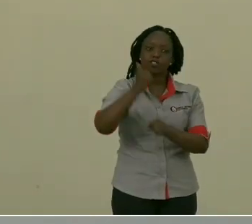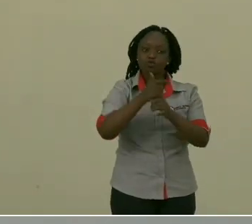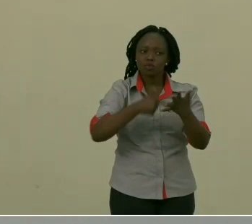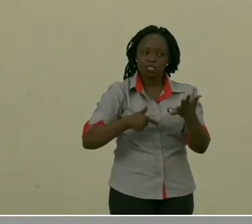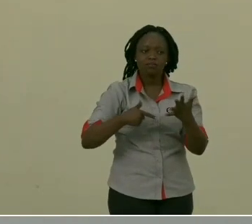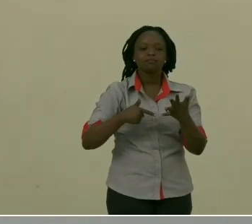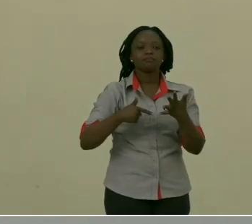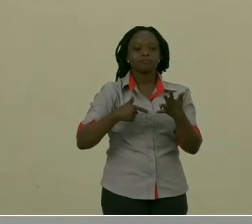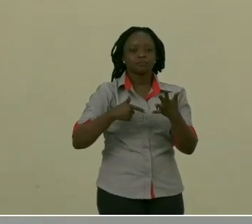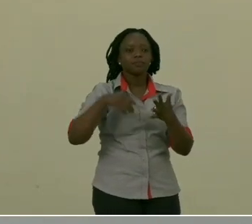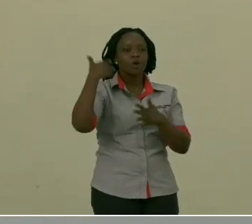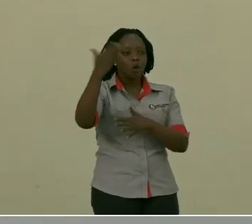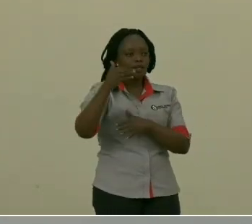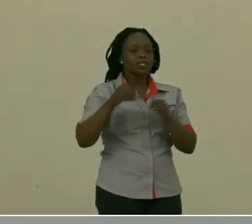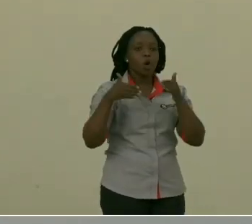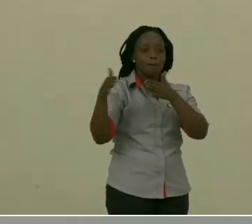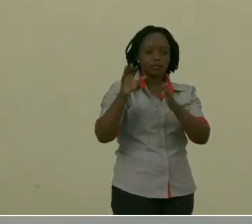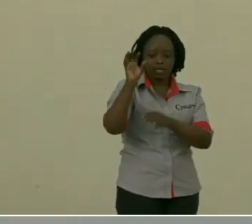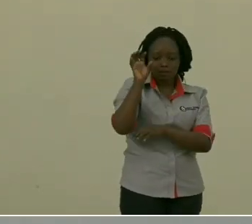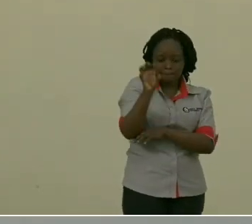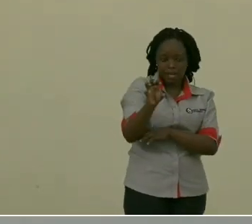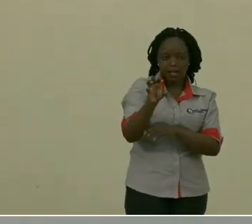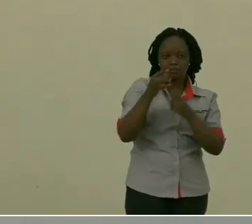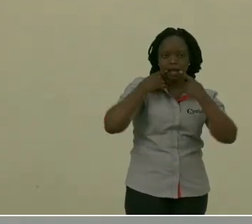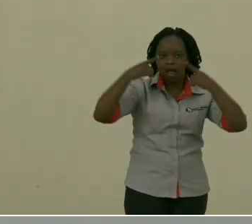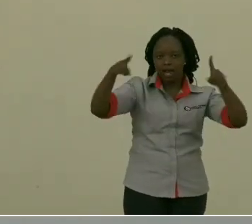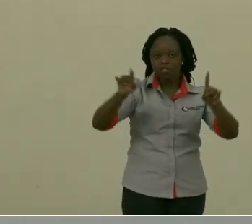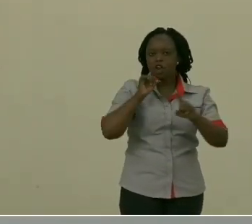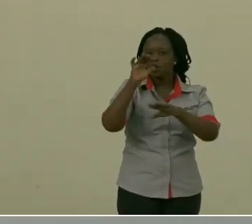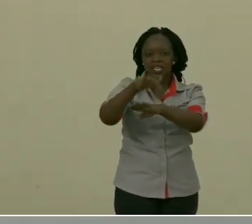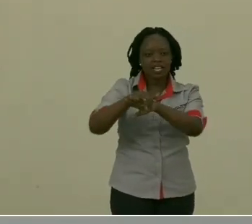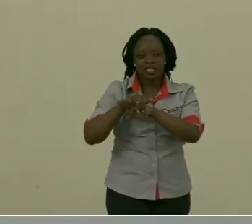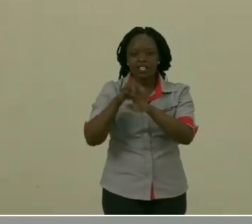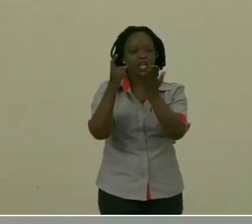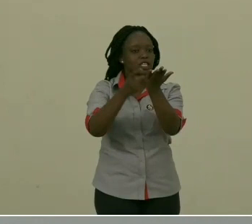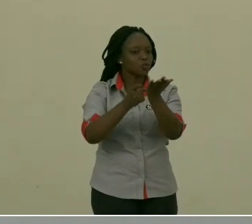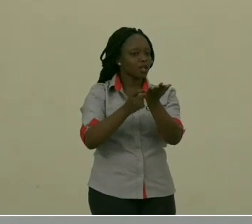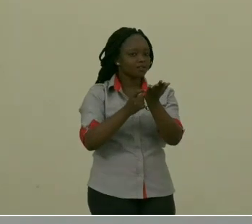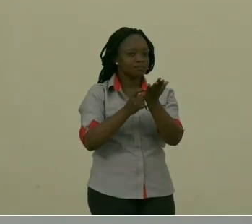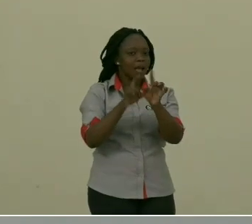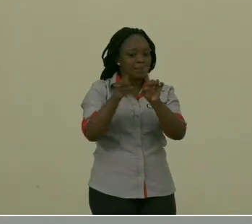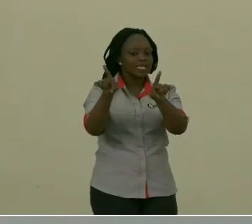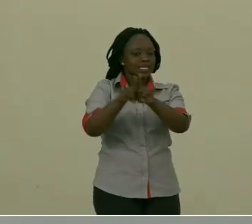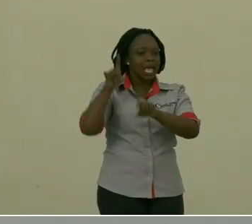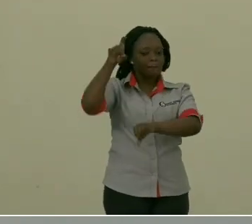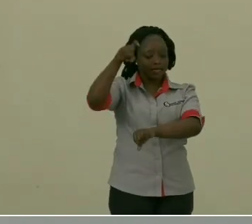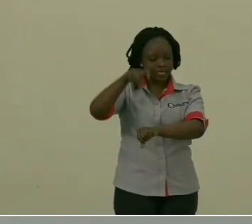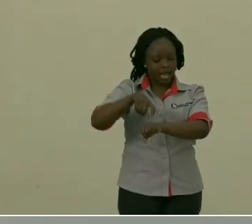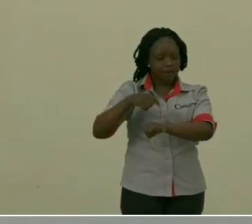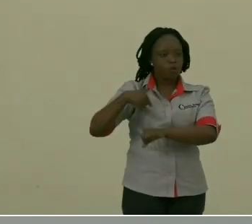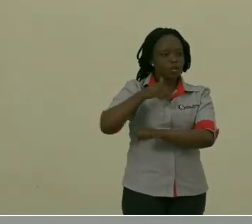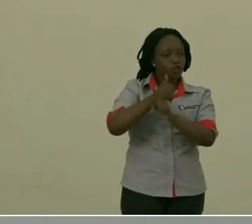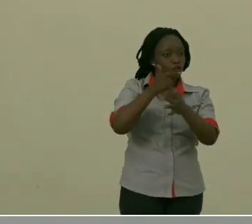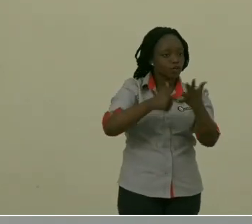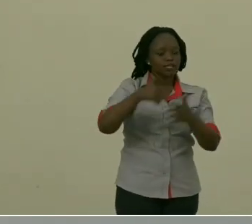put some opportunities, not just in English or Kiswahili, but at the same time, in terms of maybe